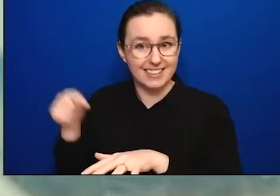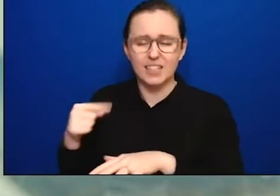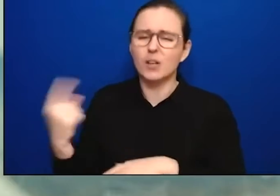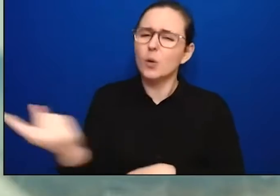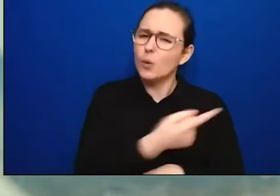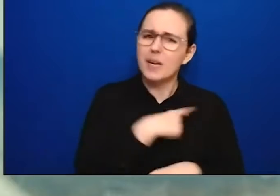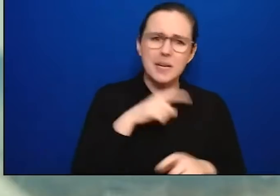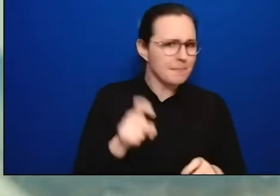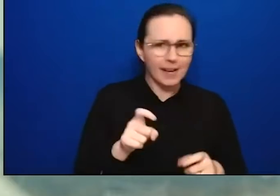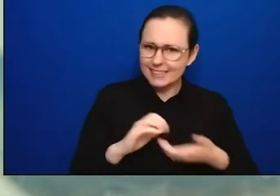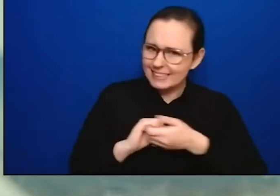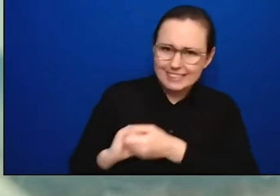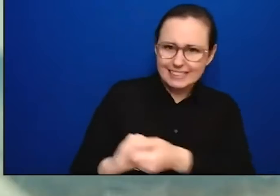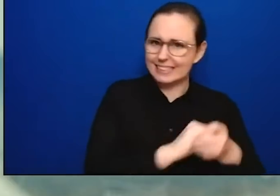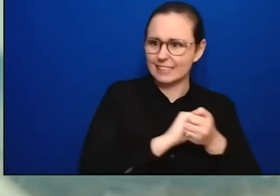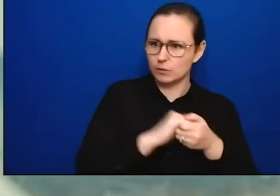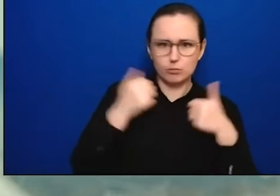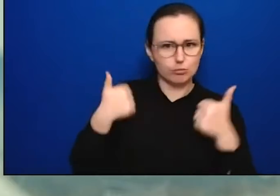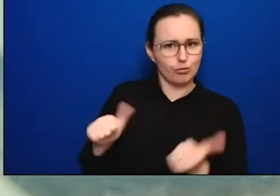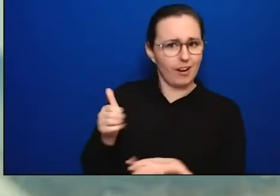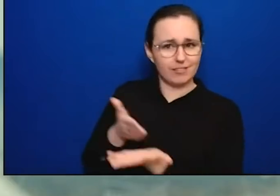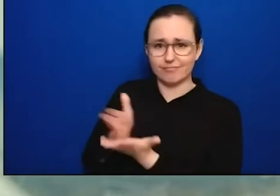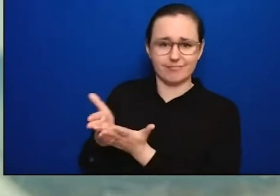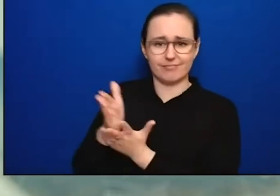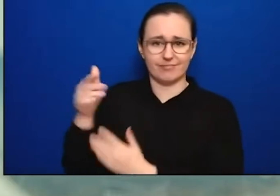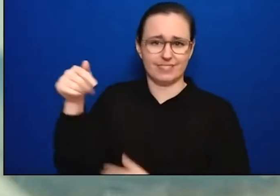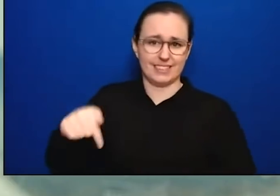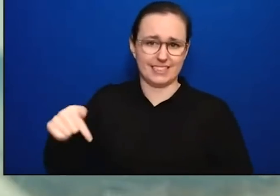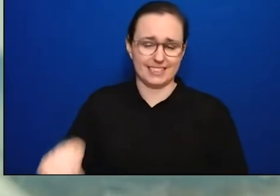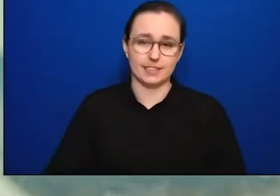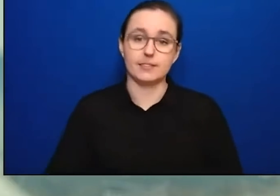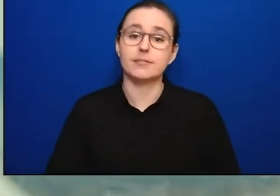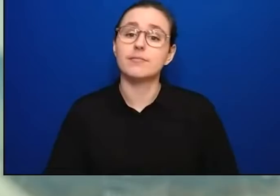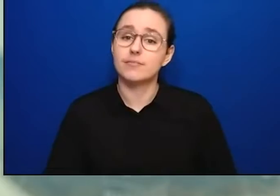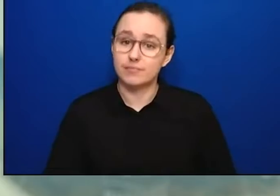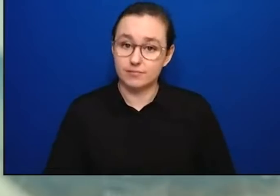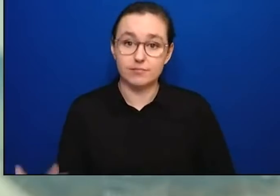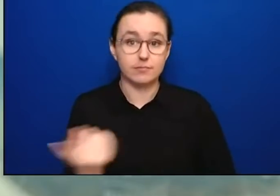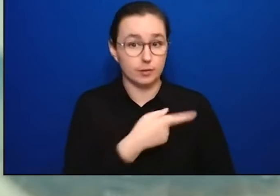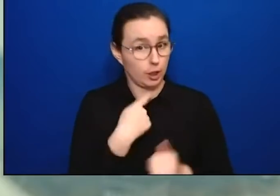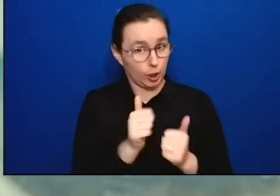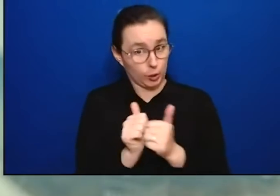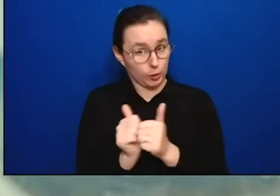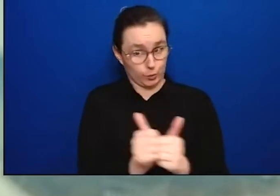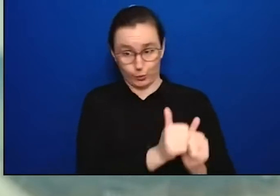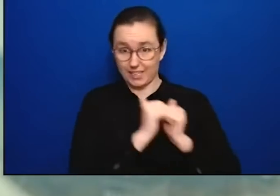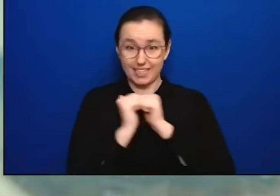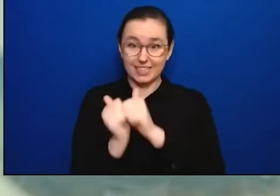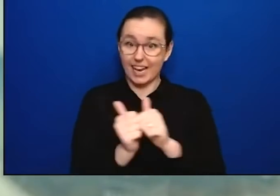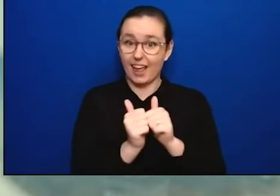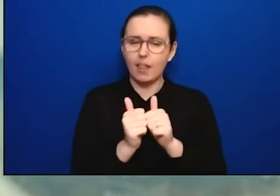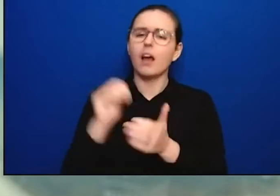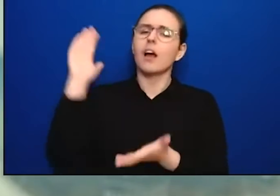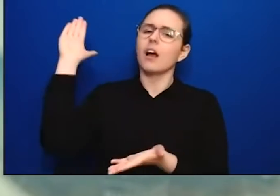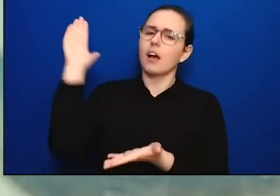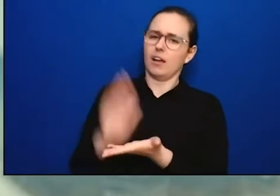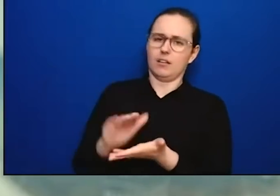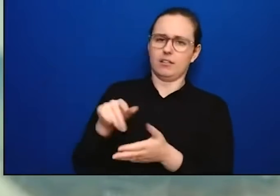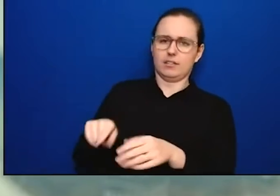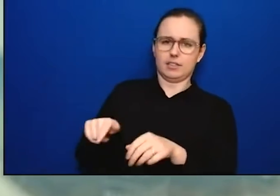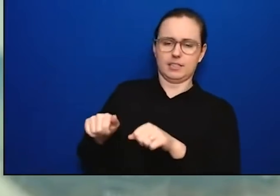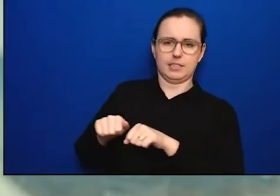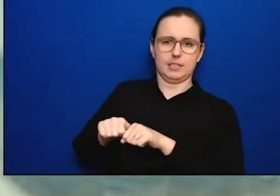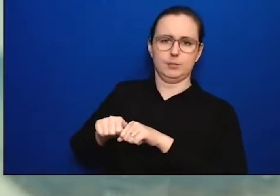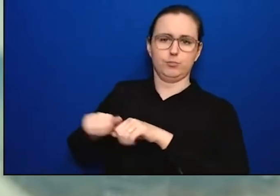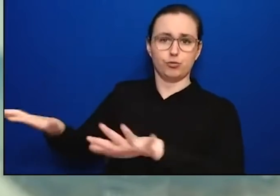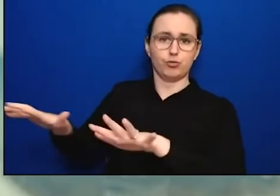makes the vital difference to where we stand in our BC pandemic today and where we can go from here. Our efforts, all of our efforts together, slow